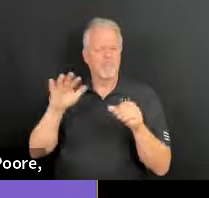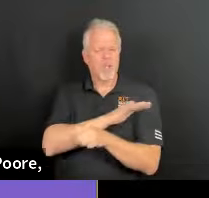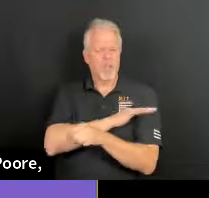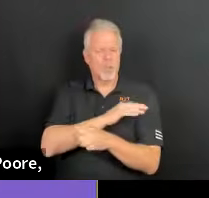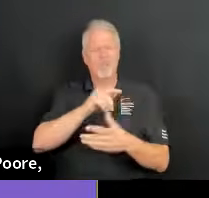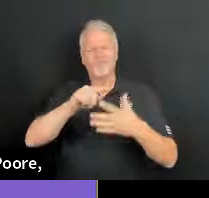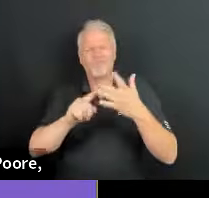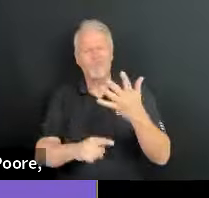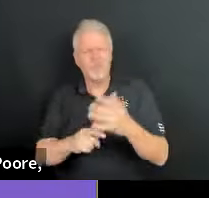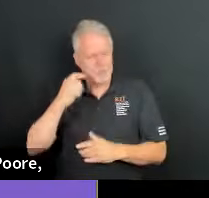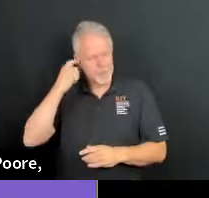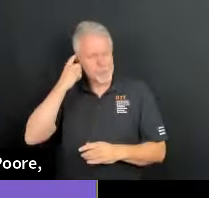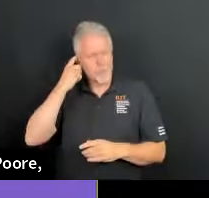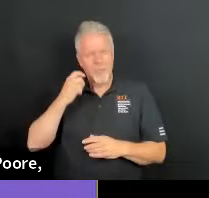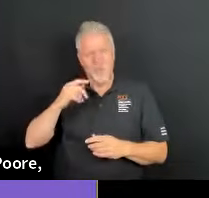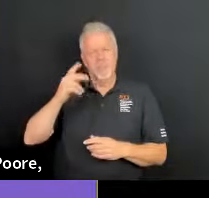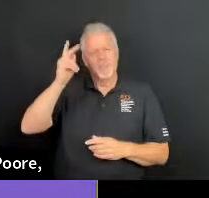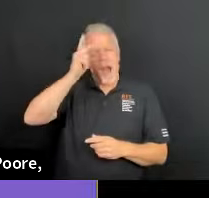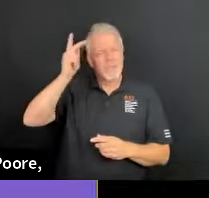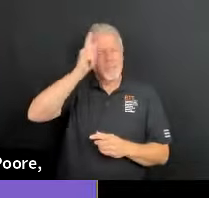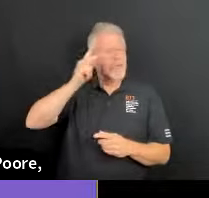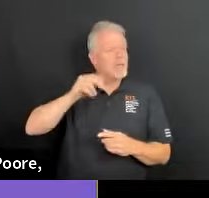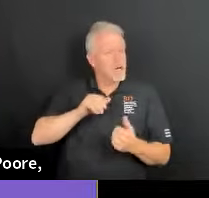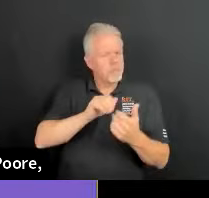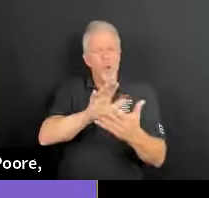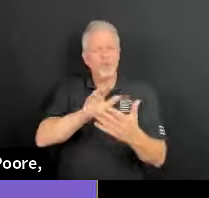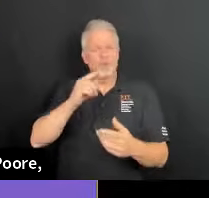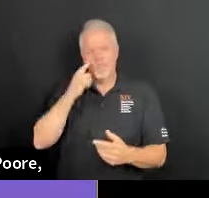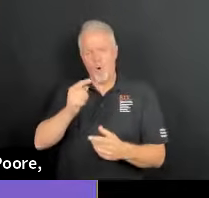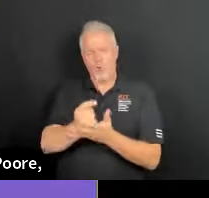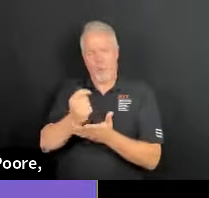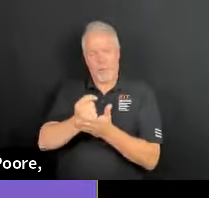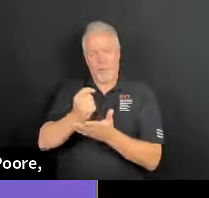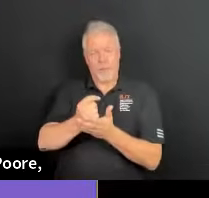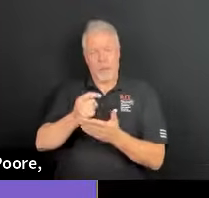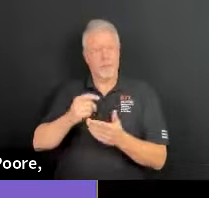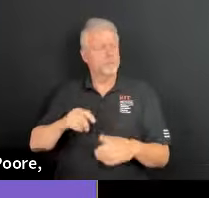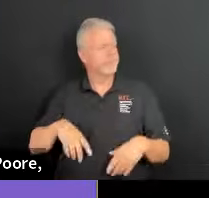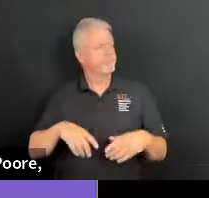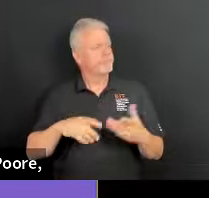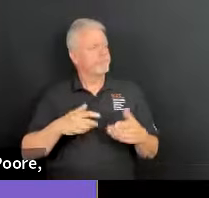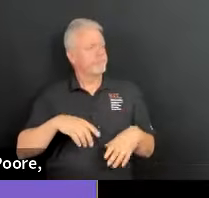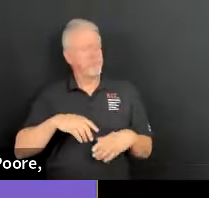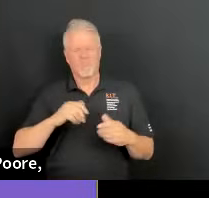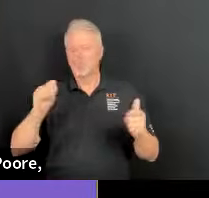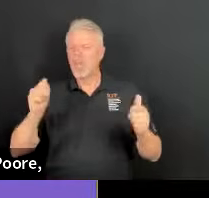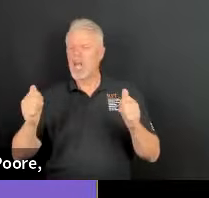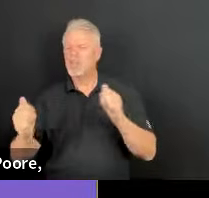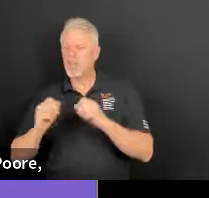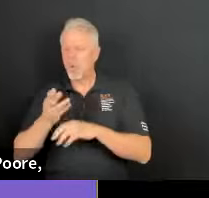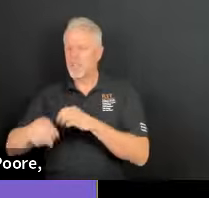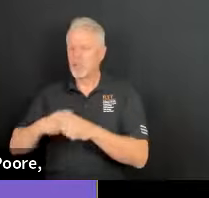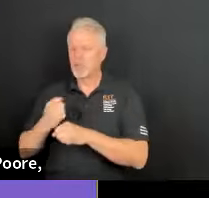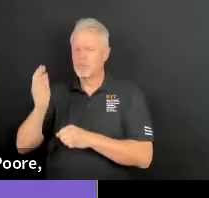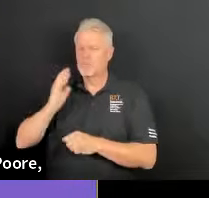And we counsel them in ways that they could perhaps make better choices, even if that doesn't mean completely